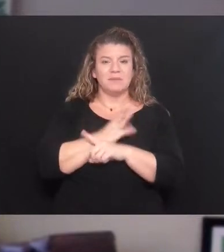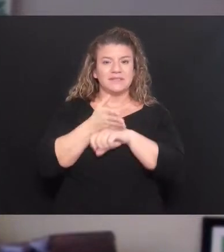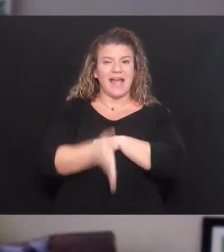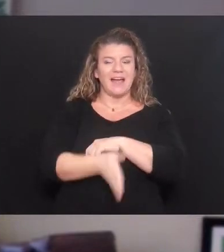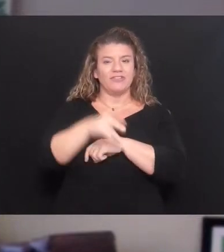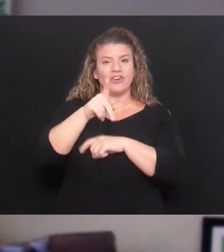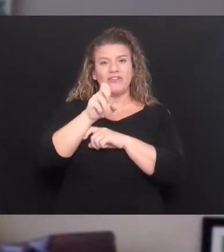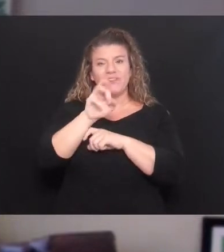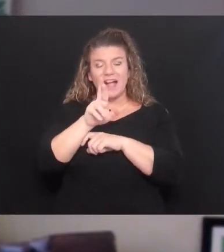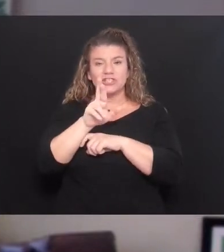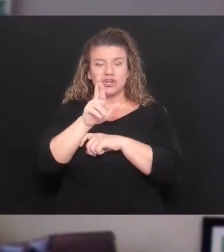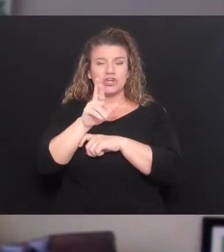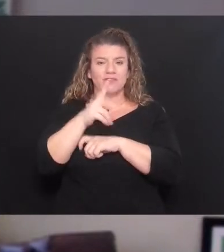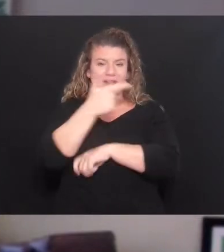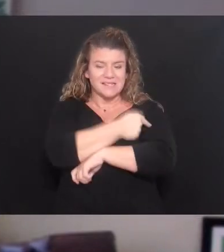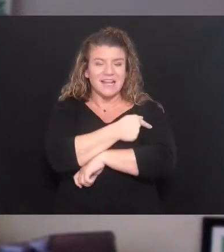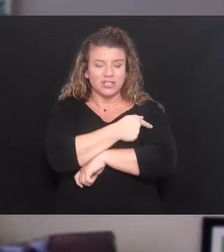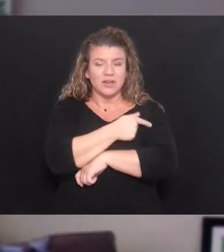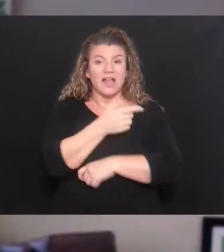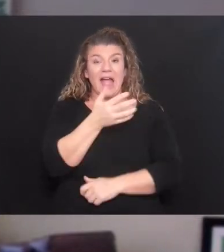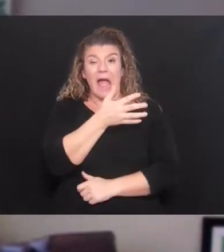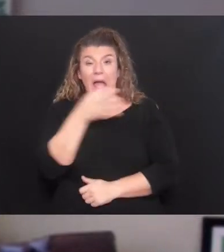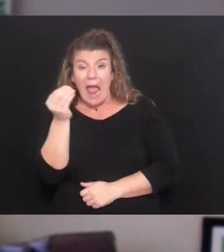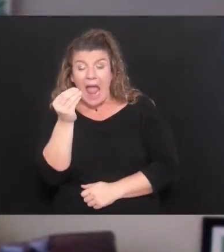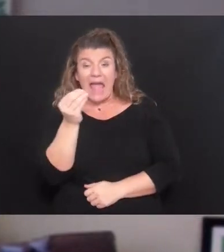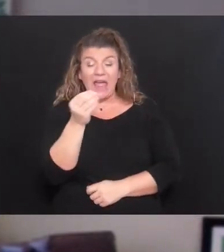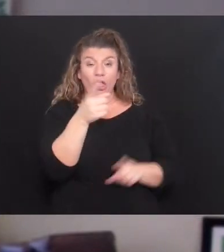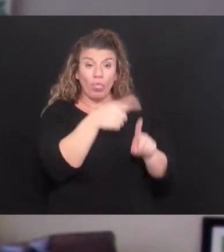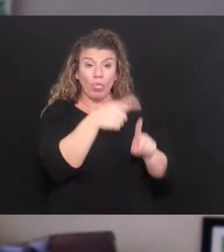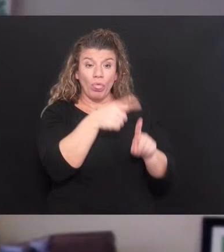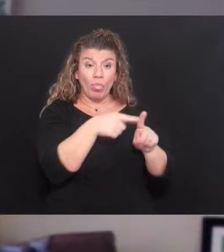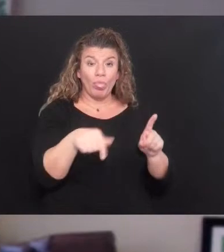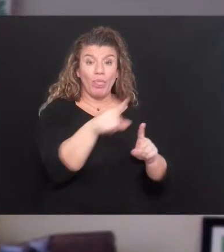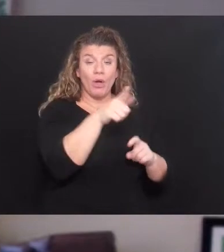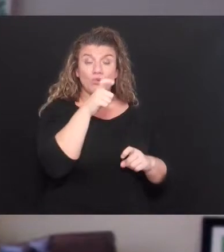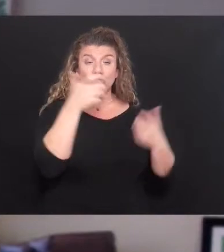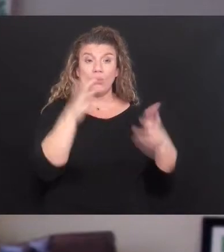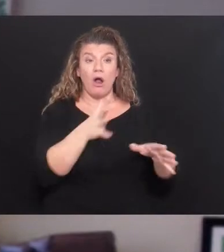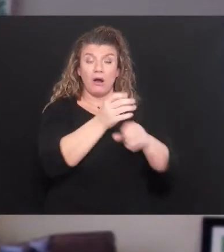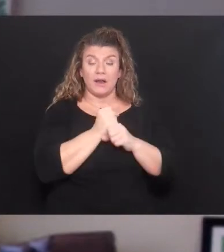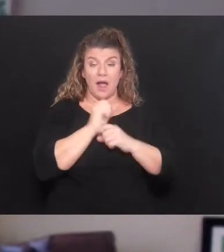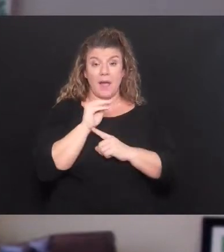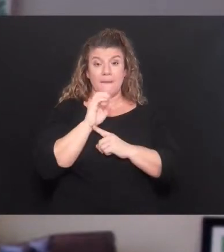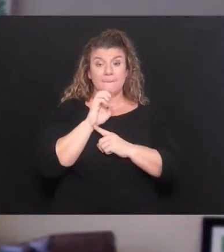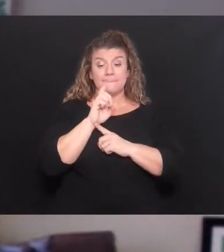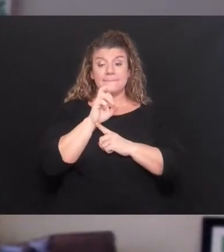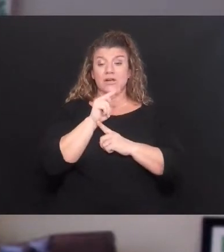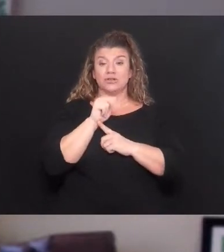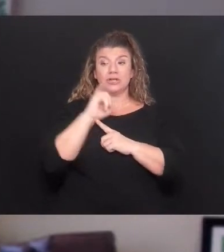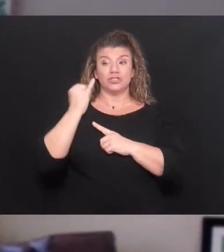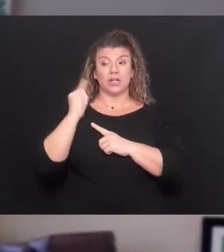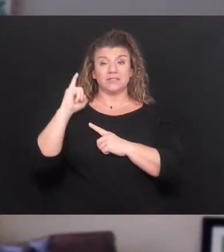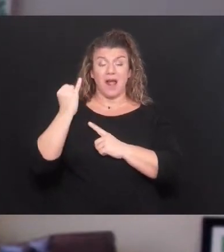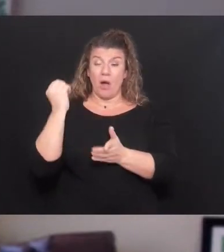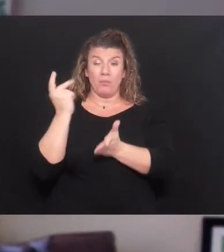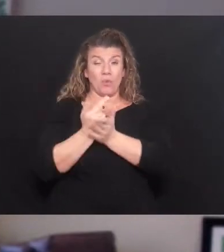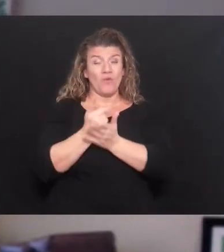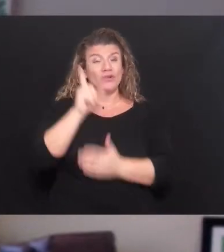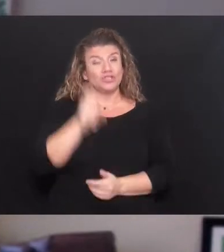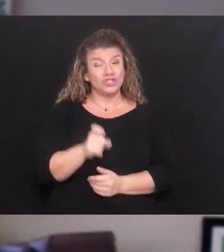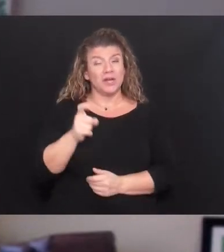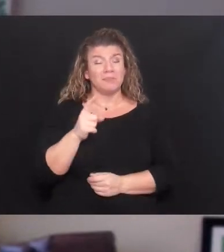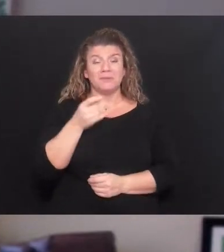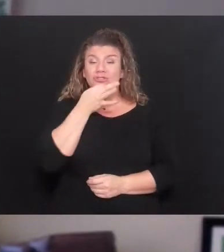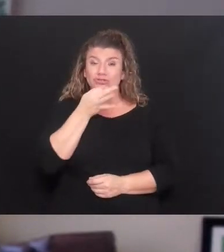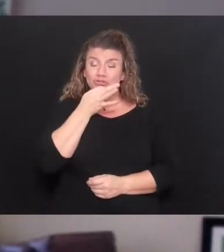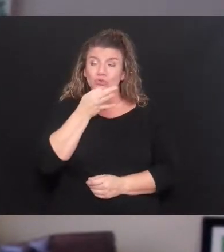Pfizer vaccination. And for those who've got Moderna or Johnson & Johnson, approval should be upcoming